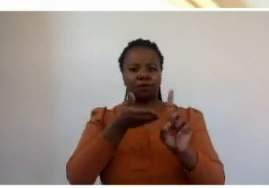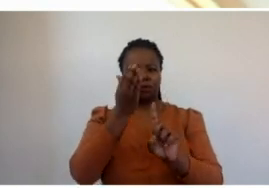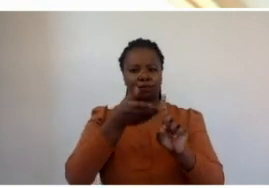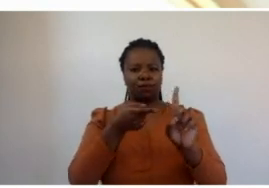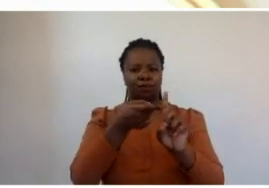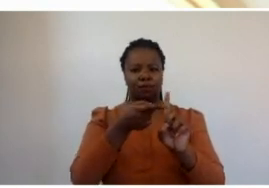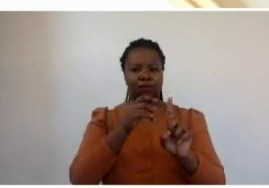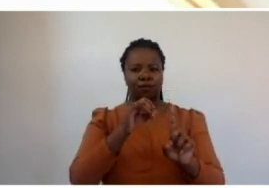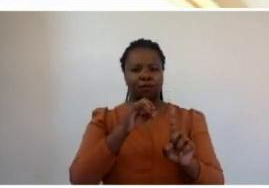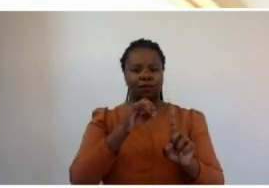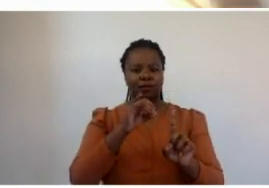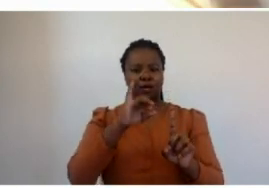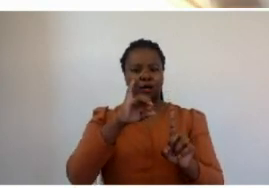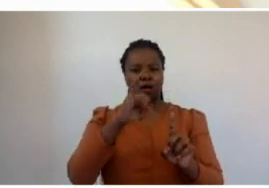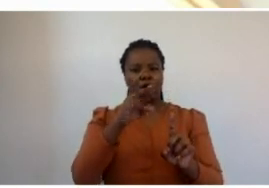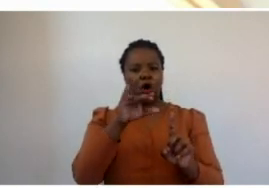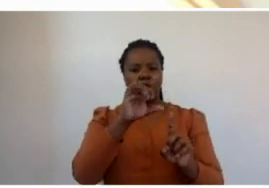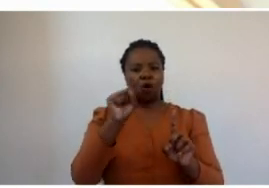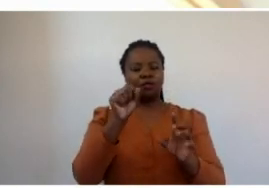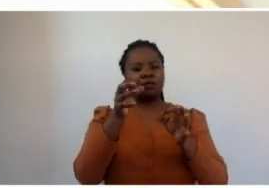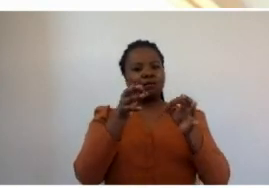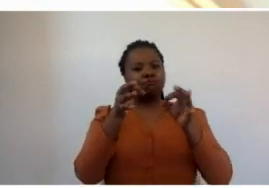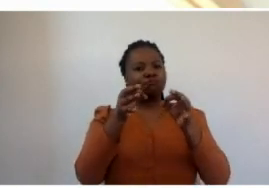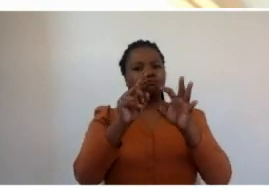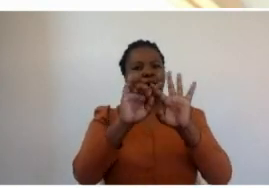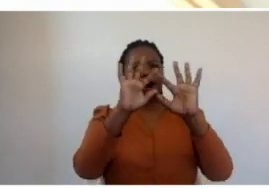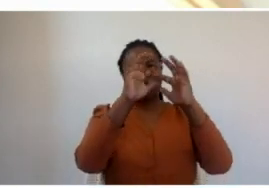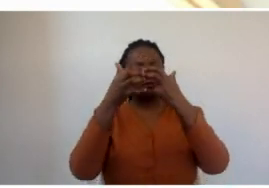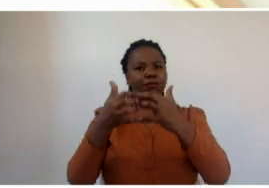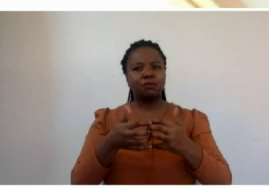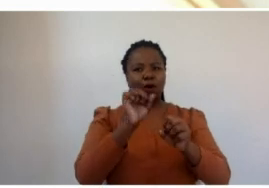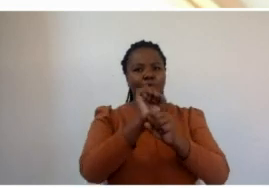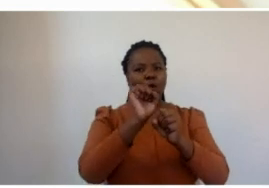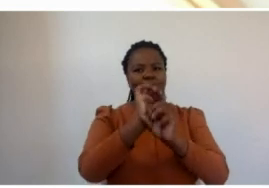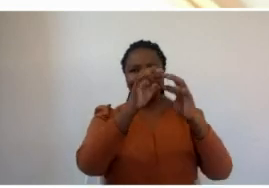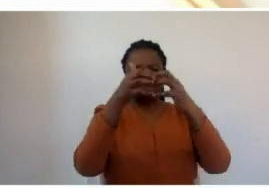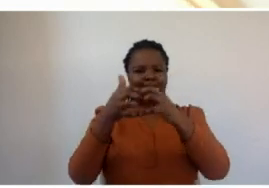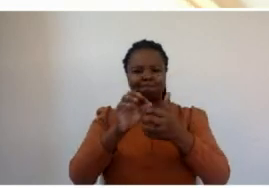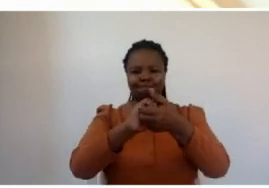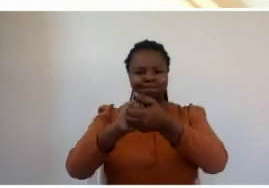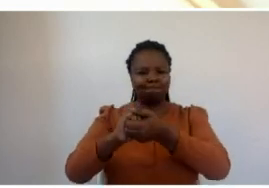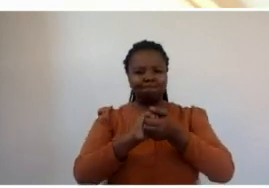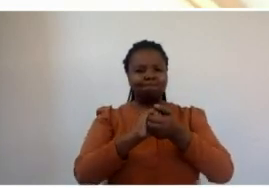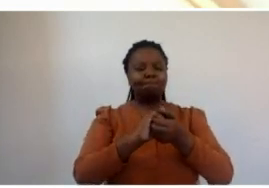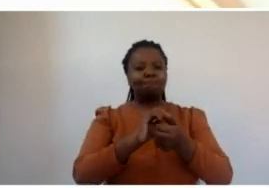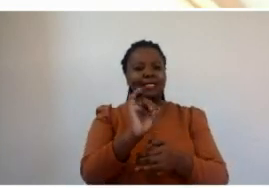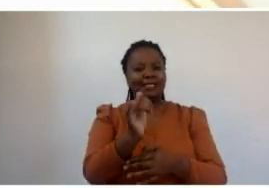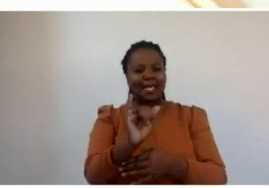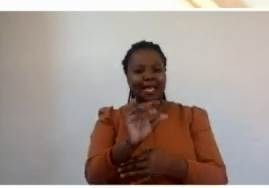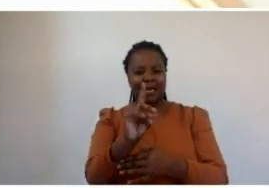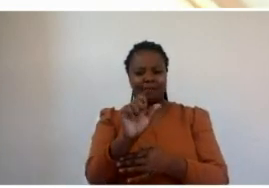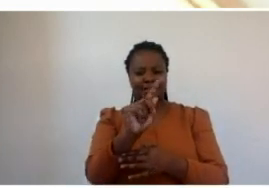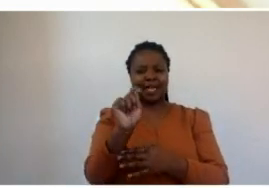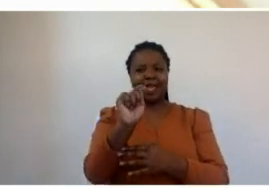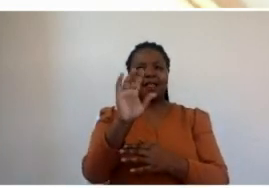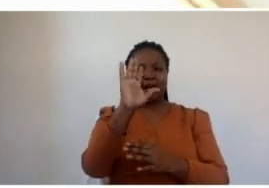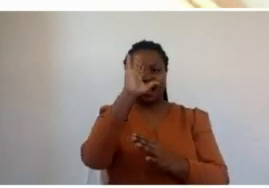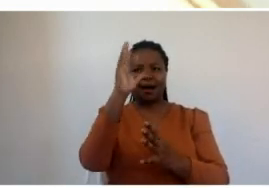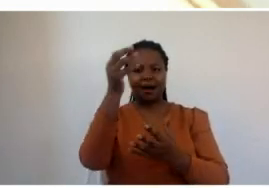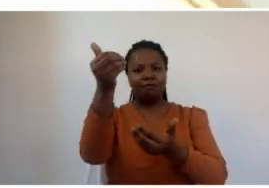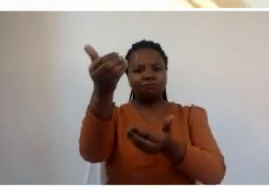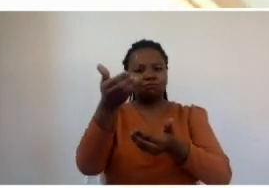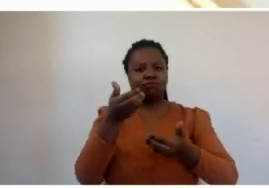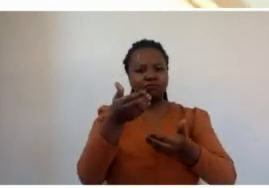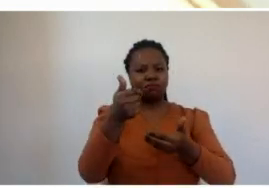importance of coordinating and also of making sure that we're gathering data, and the invitation to reach out as different groups are